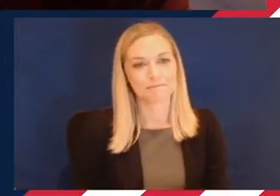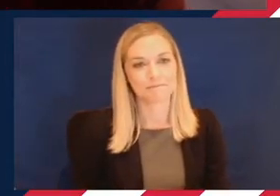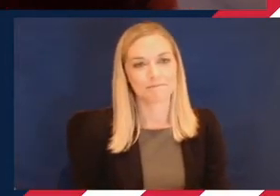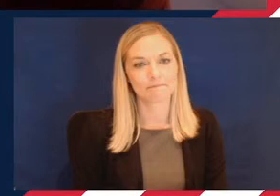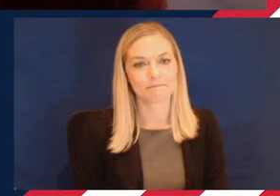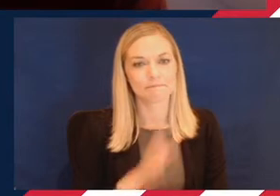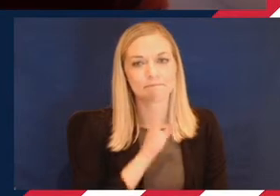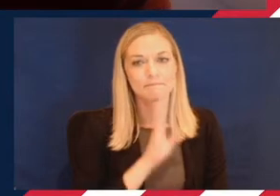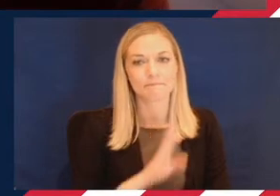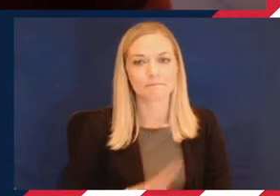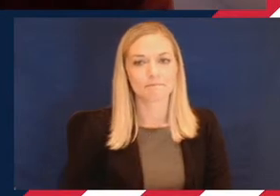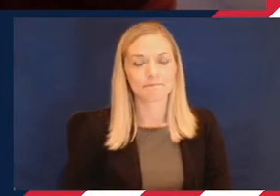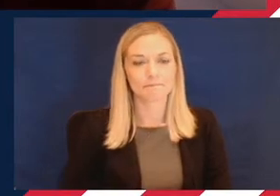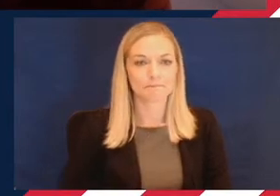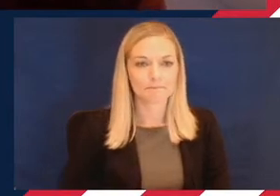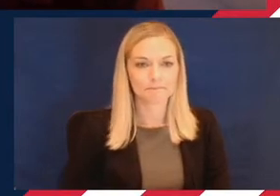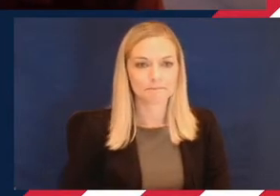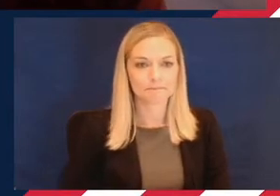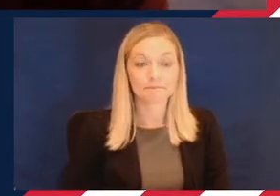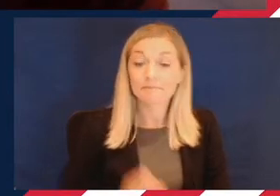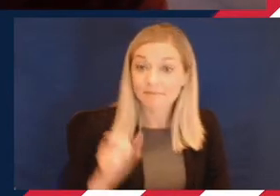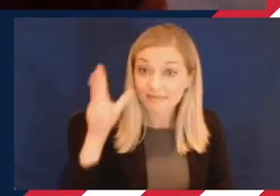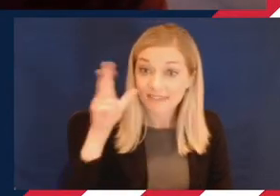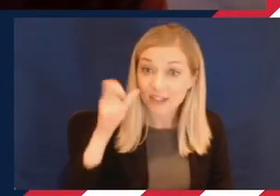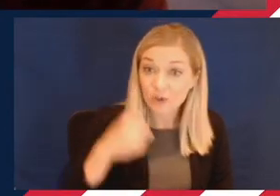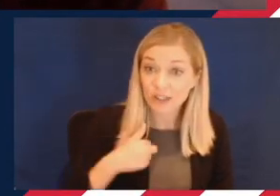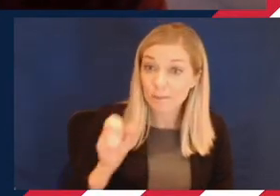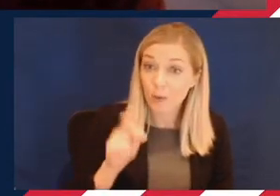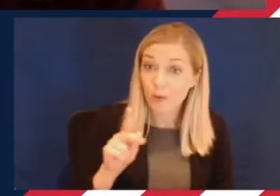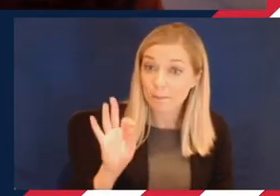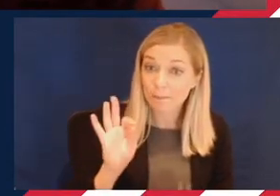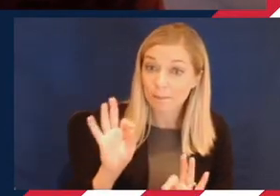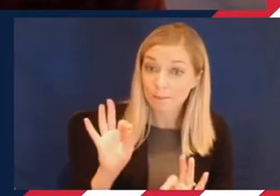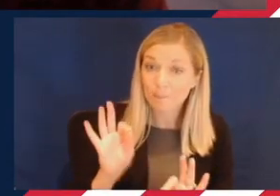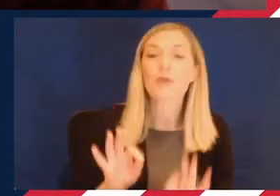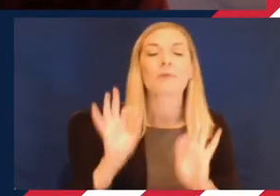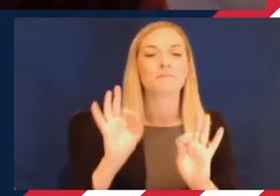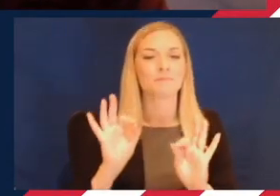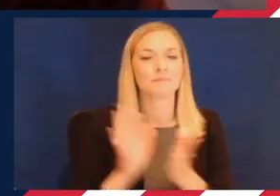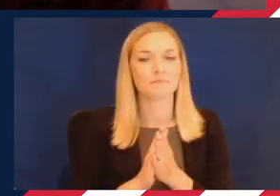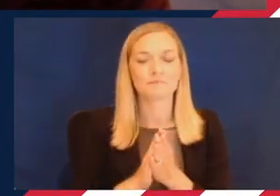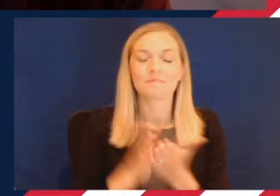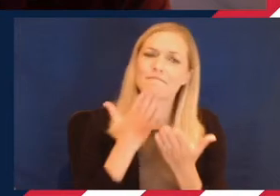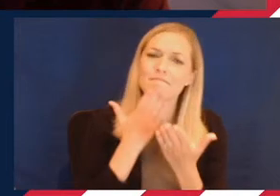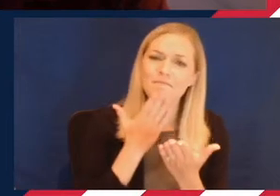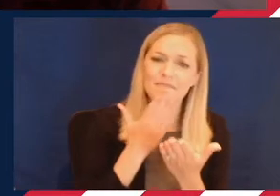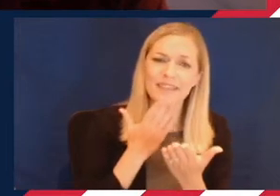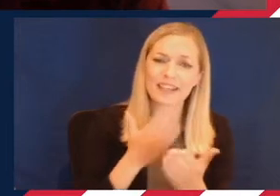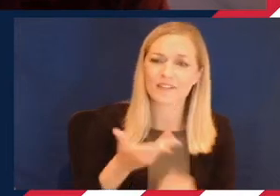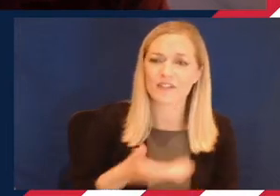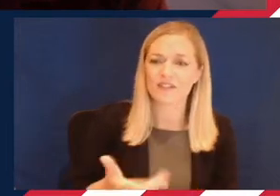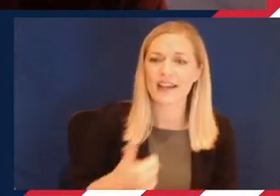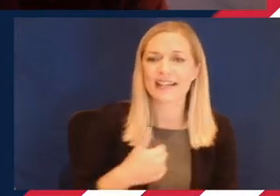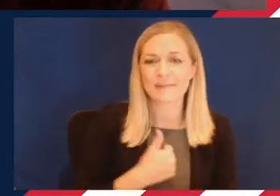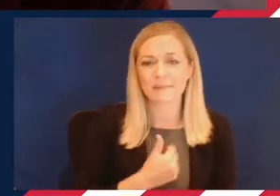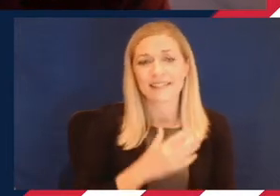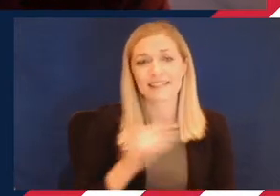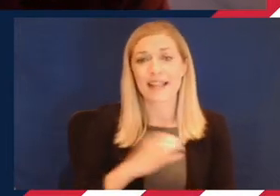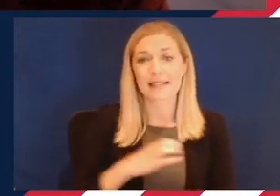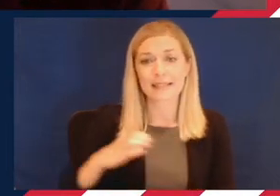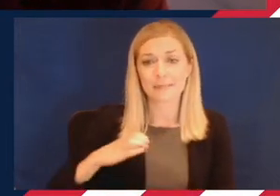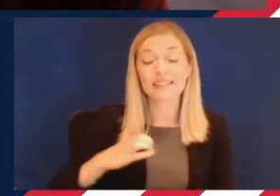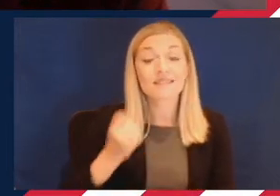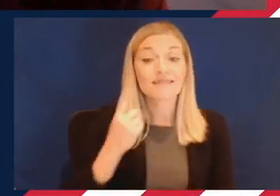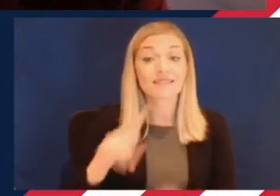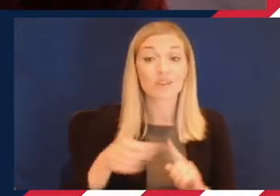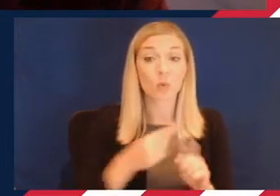Business. Can you hear me, Mayor? Oh, perfect. Thank you for having me, Mayor, and the committee. But when COVID hit, we lost